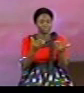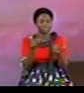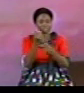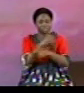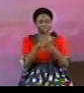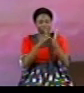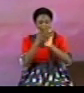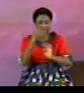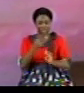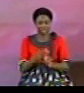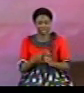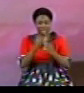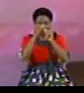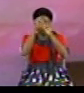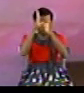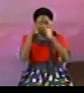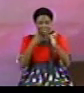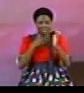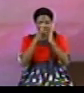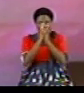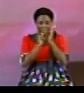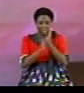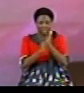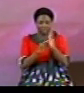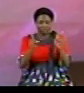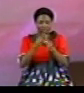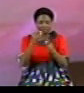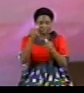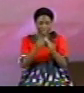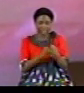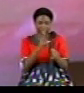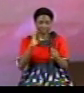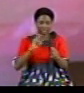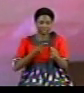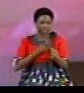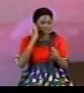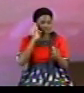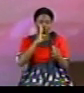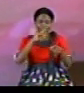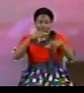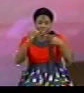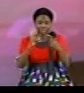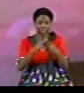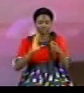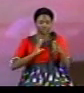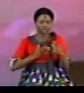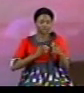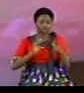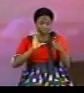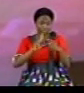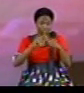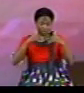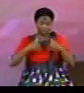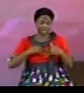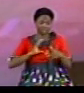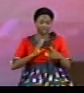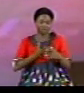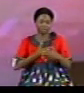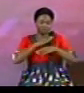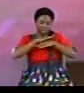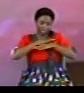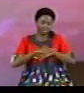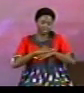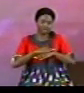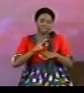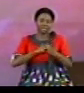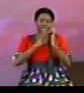O Lord, in heaven, as every one of us be going to have our rests tonight, Father, I pray you will still continue